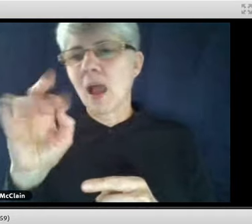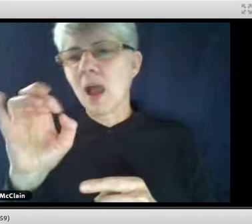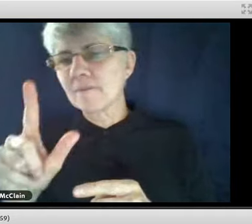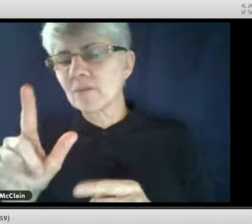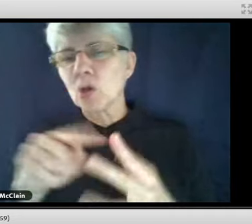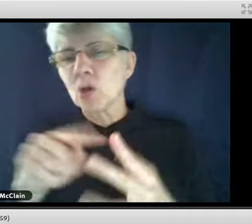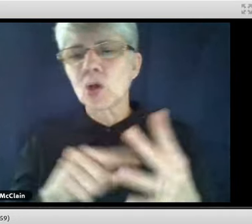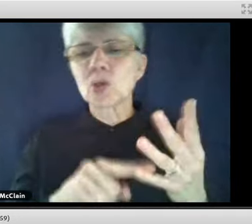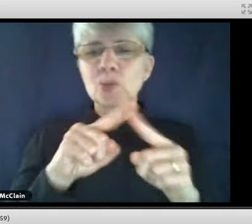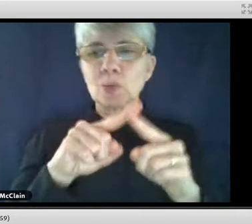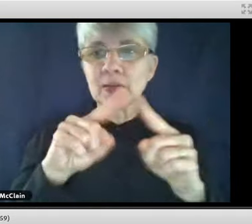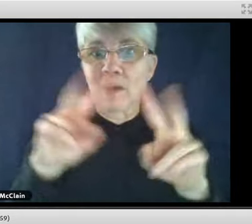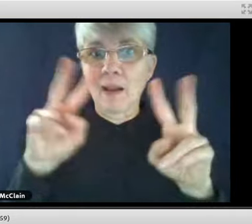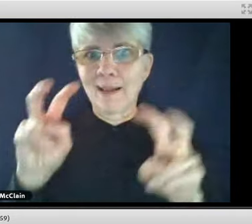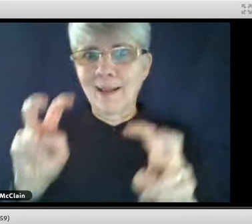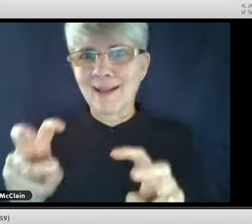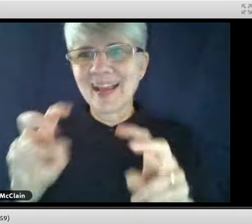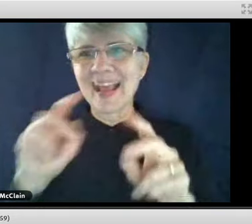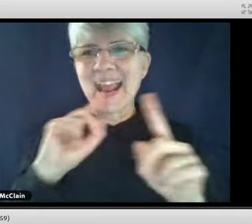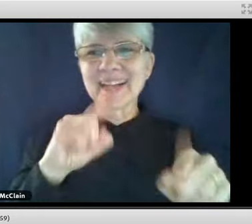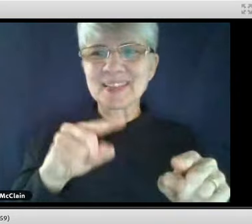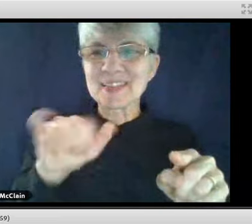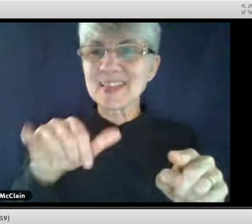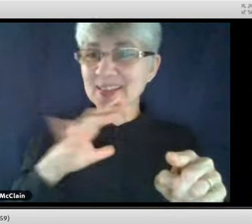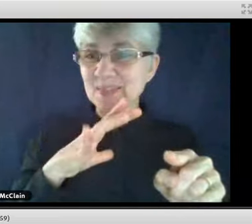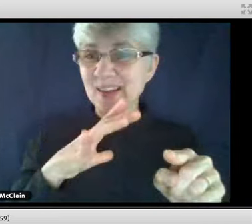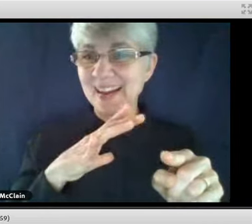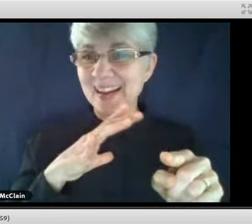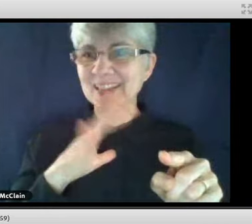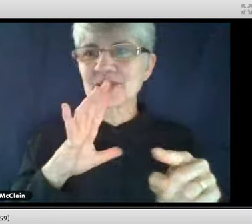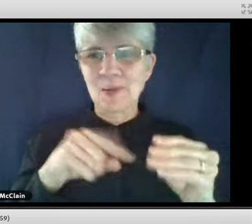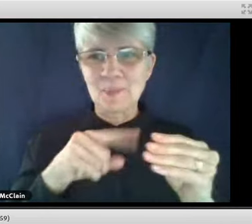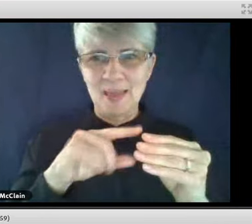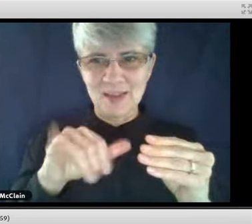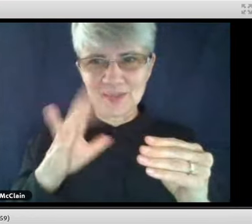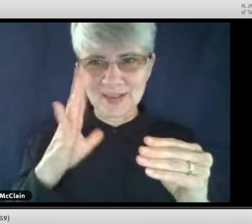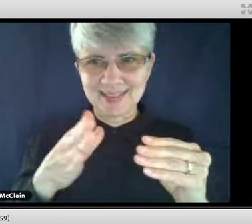Okay, so different answers here. That's fine. We can talk about it.